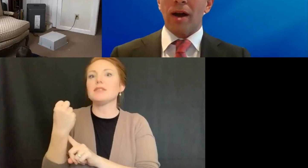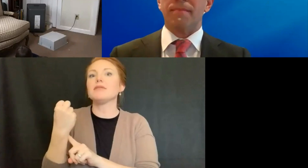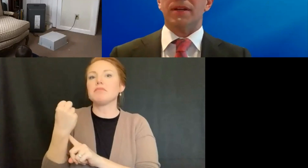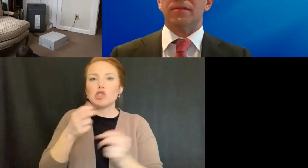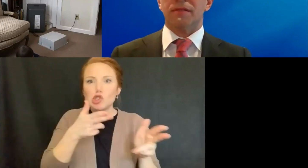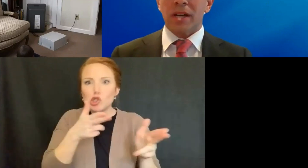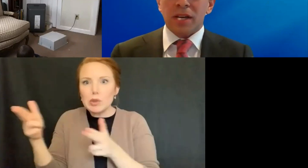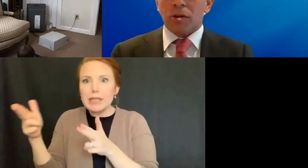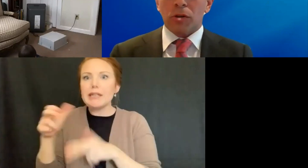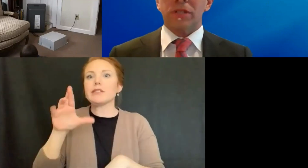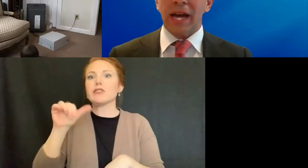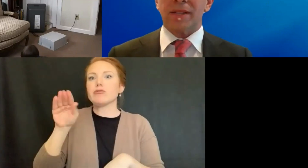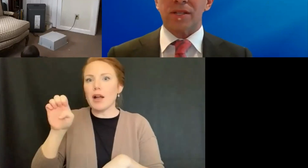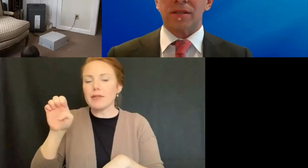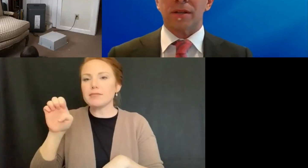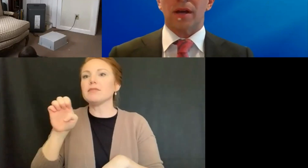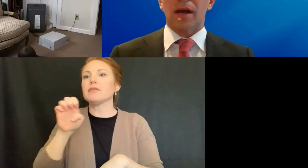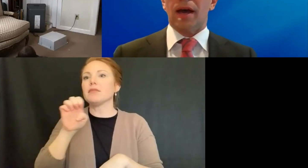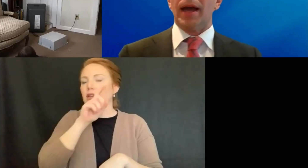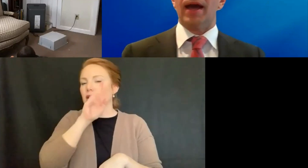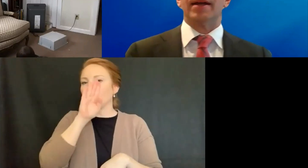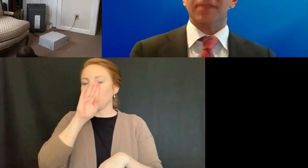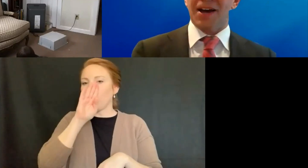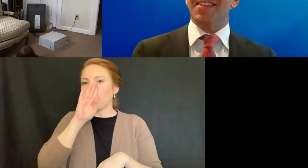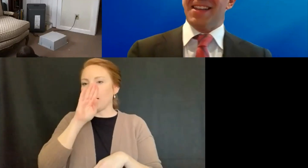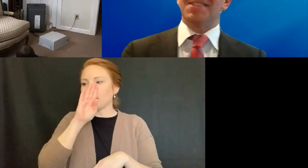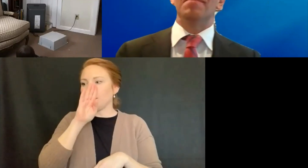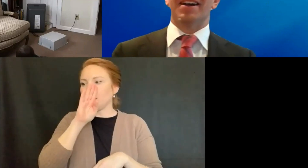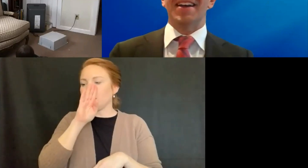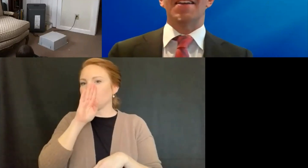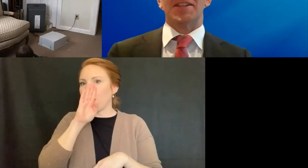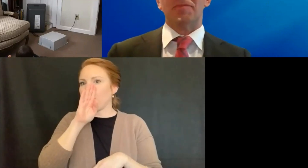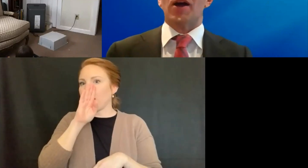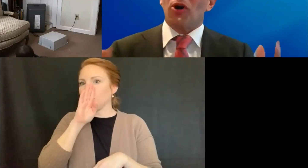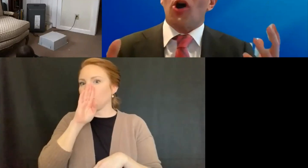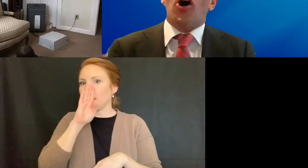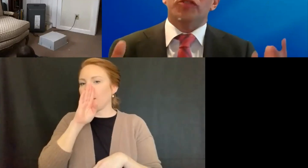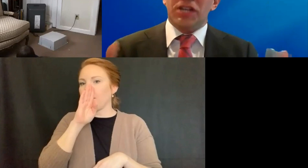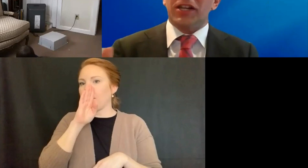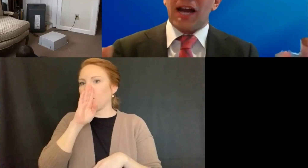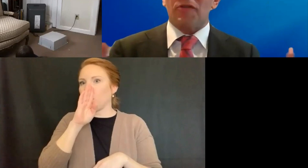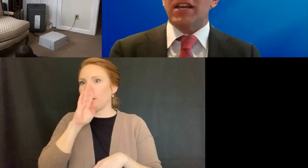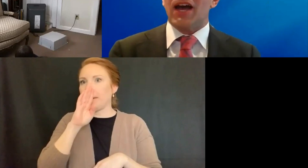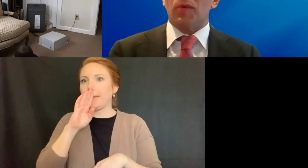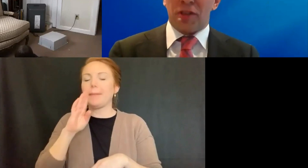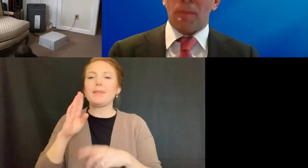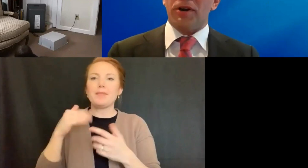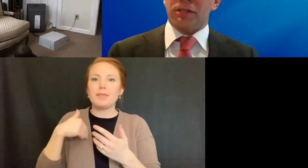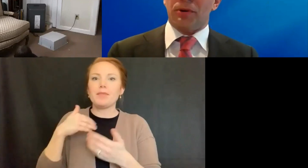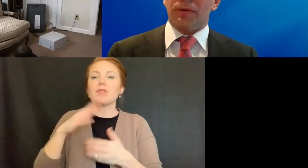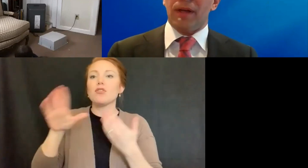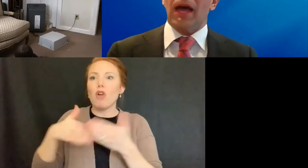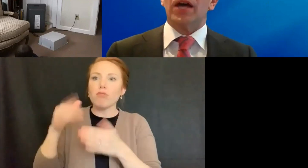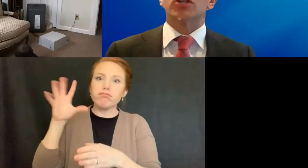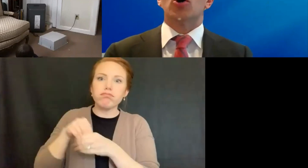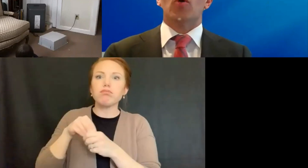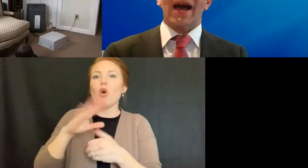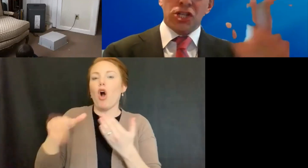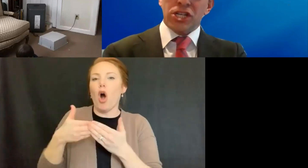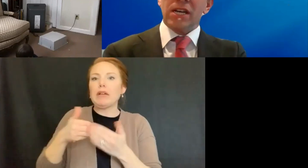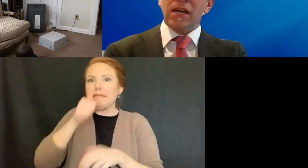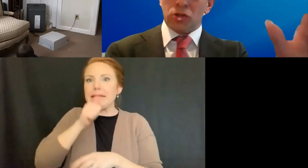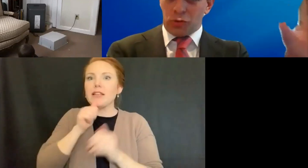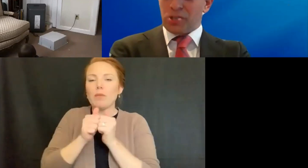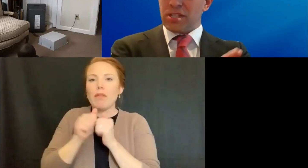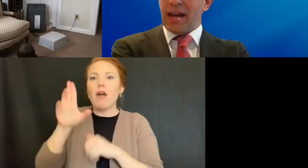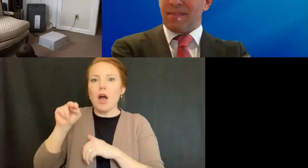shootings and crime and things that are a little tense. And that's right. We're all dealing every day with the unpredictable. So